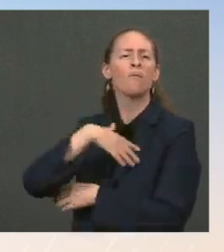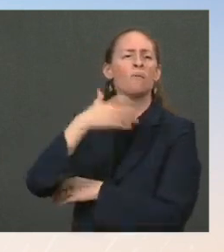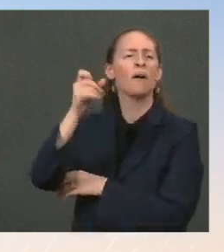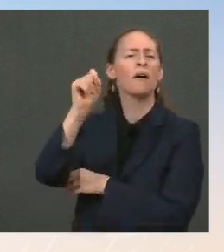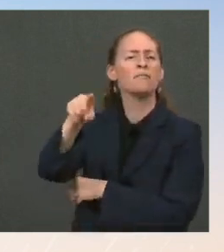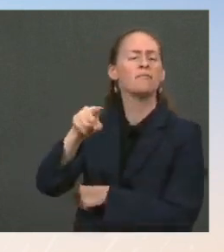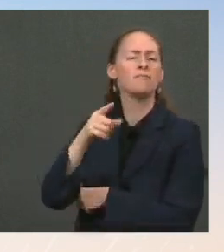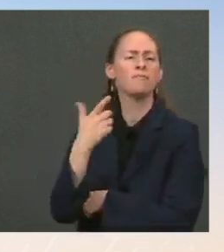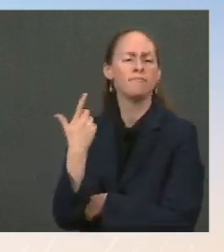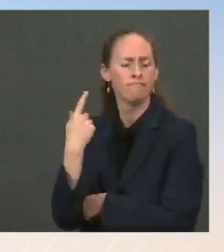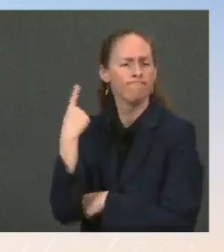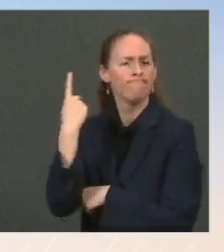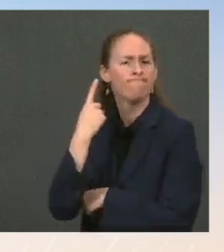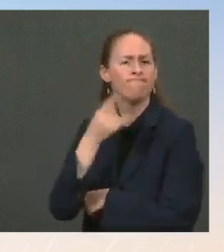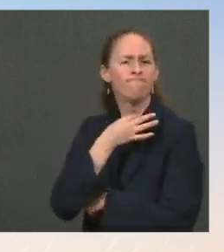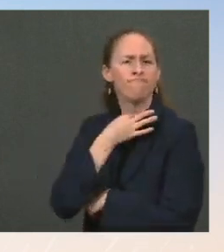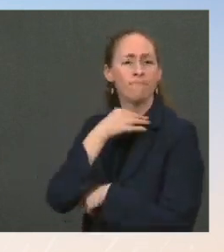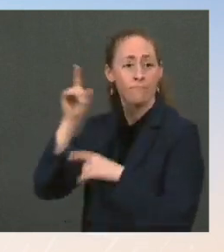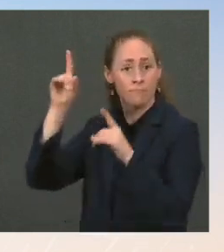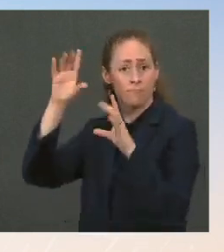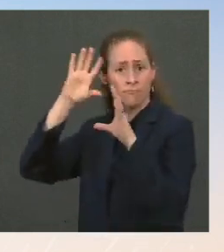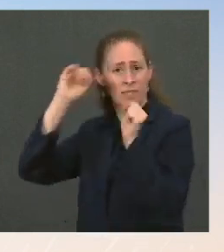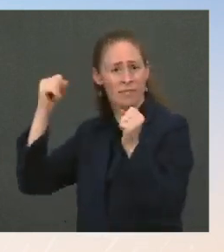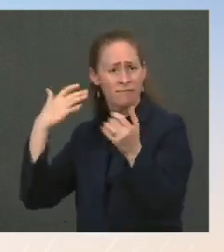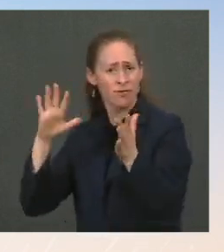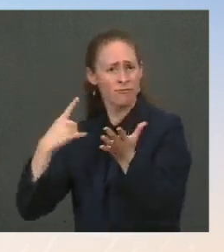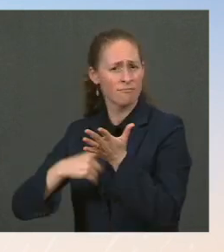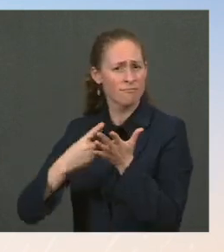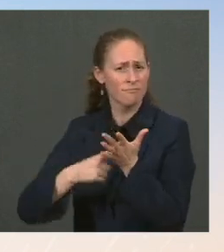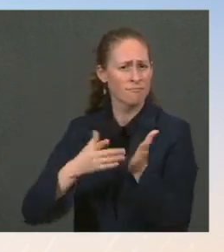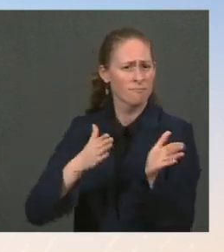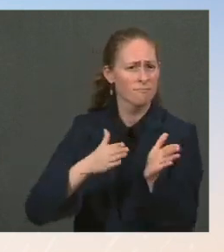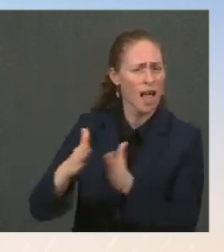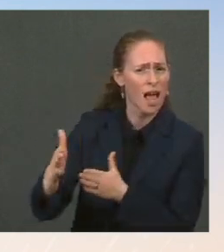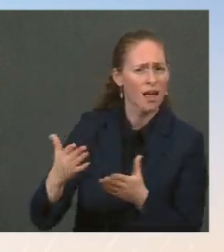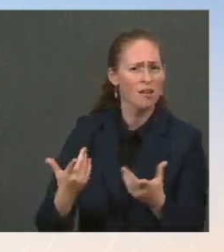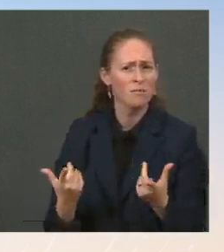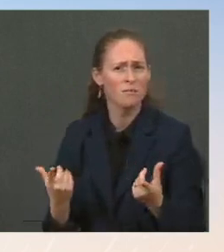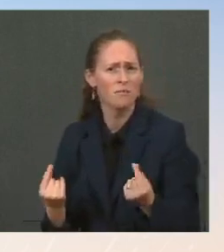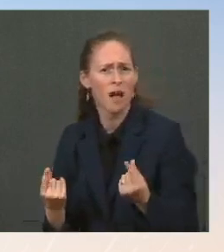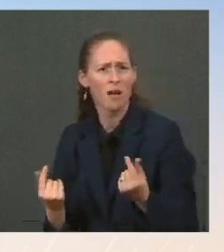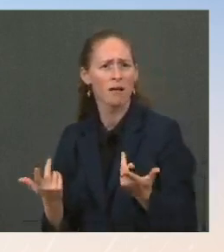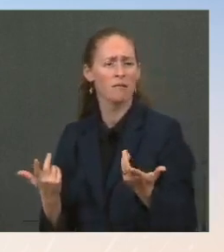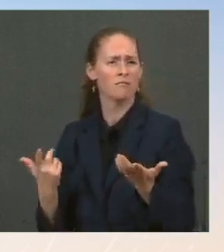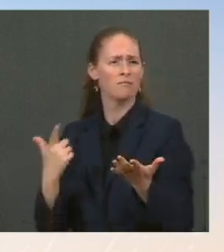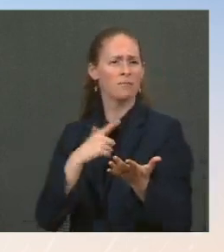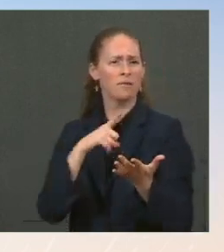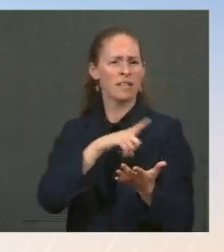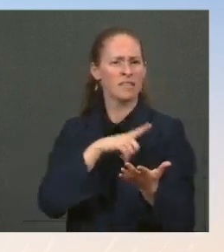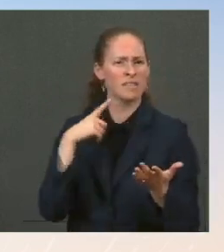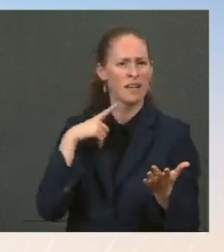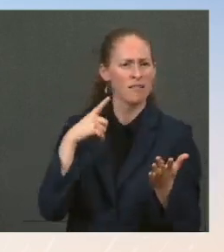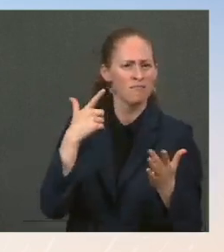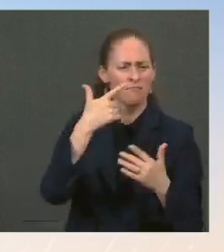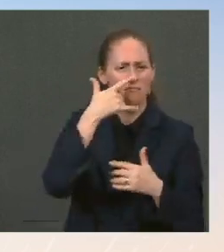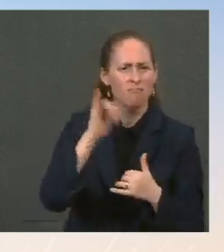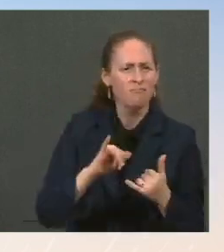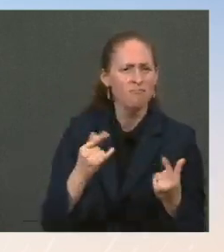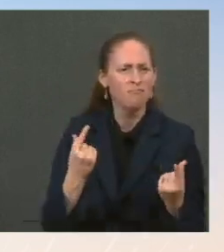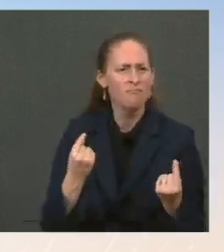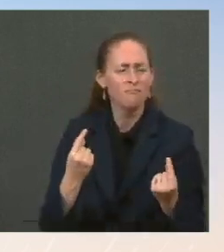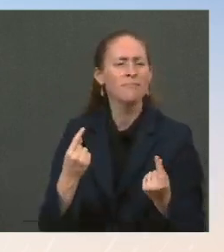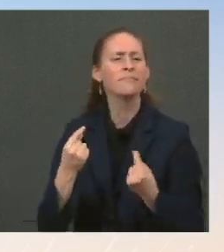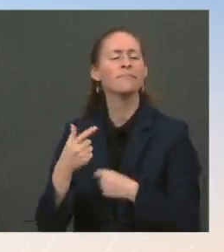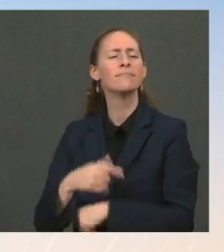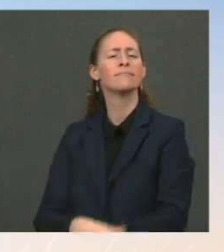and over talked about the pathways that voting rights legislation could take. Same thing that he, apparently yesterday you said he was alluding to when he